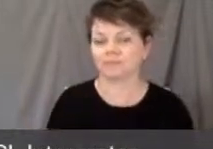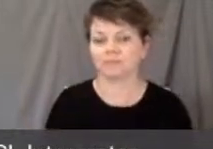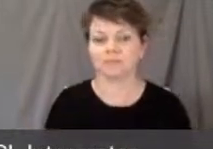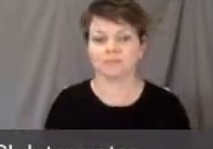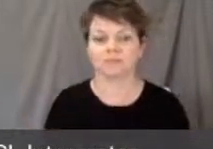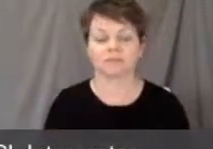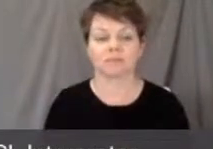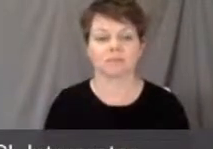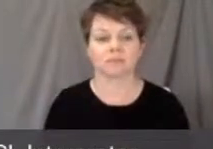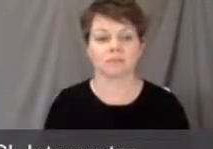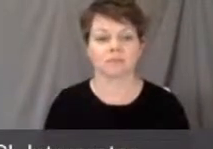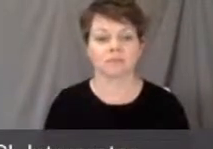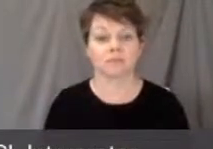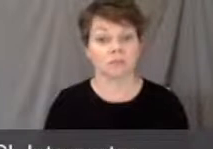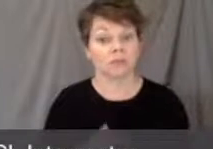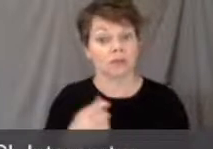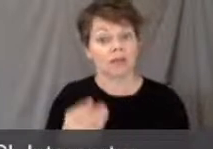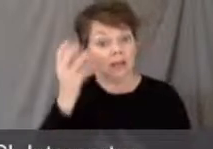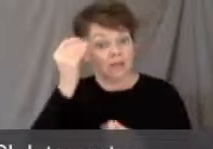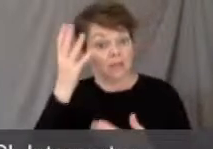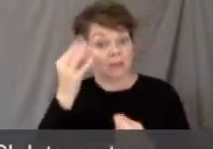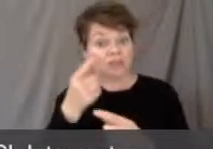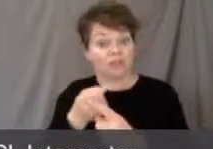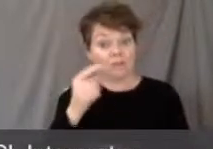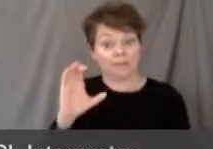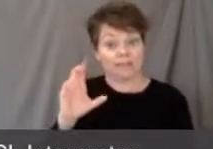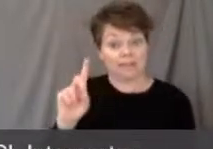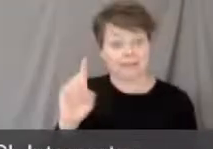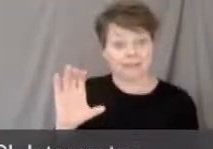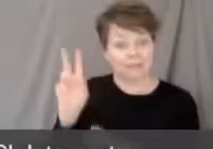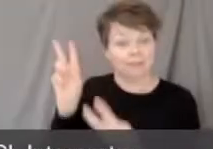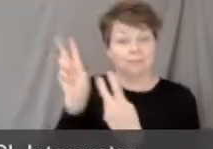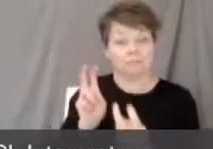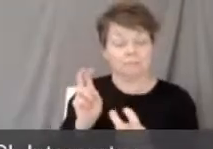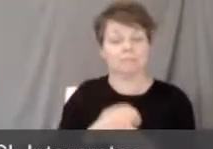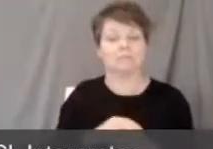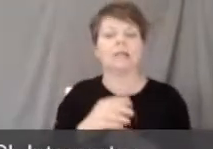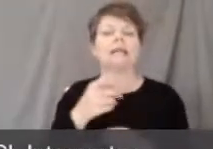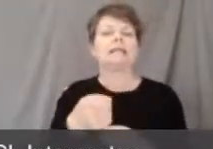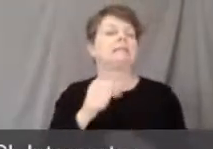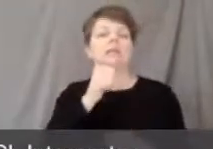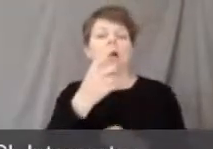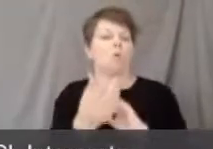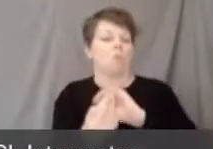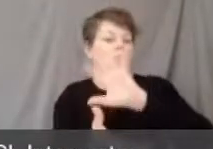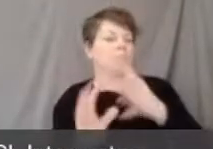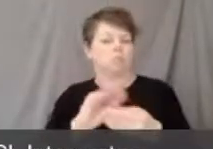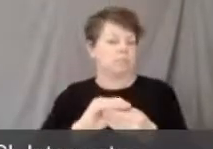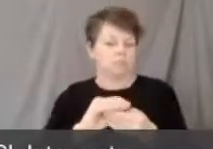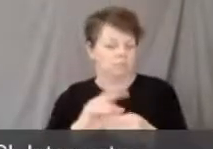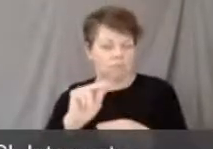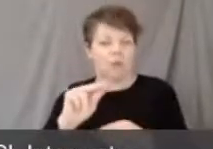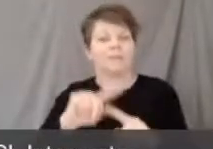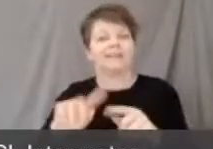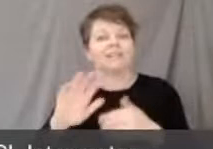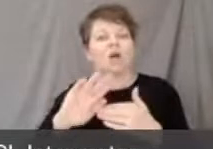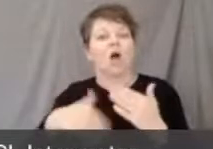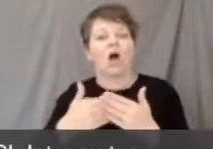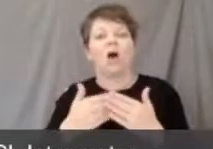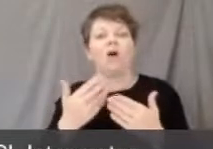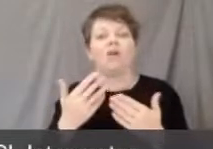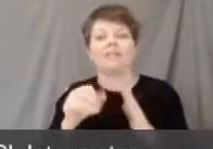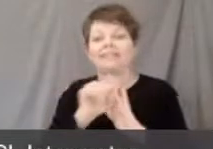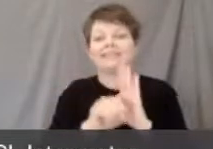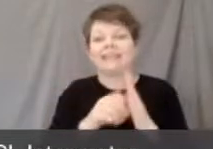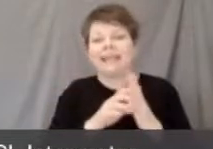And this is the data from the CDC, and this isn't probably very complete because we know that all states are reporting in different manners.